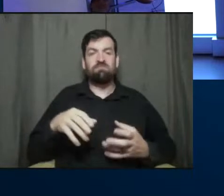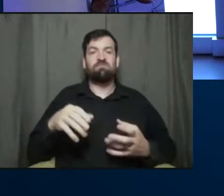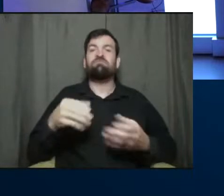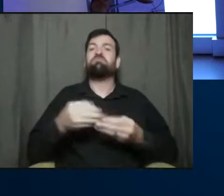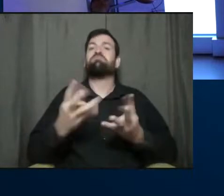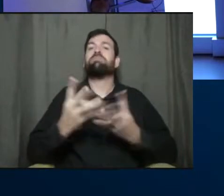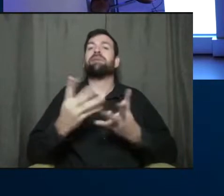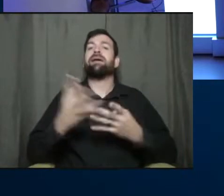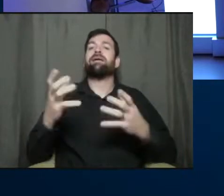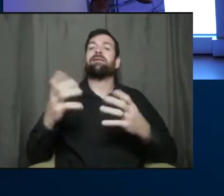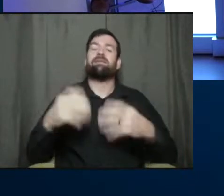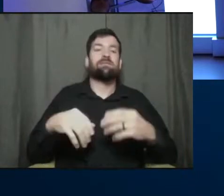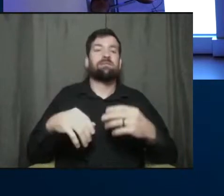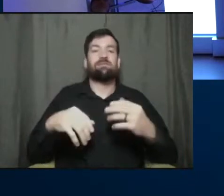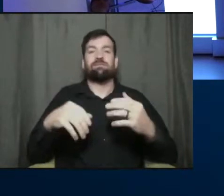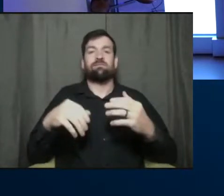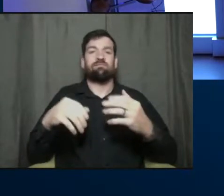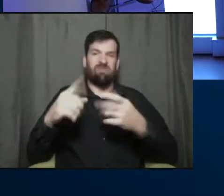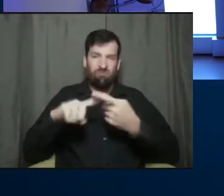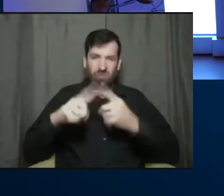come and they'd hang out. And